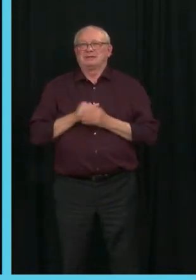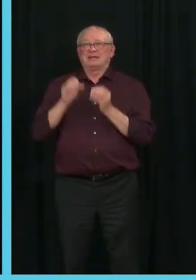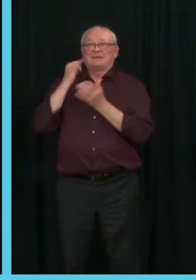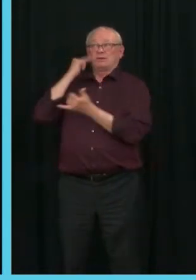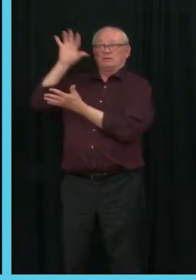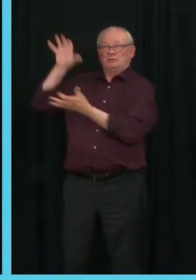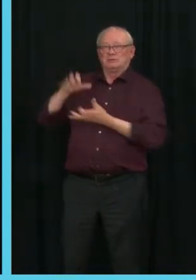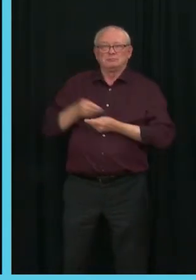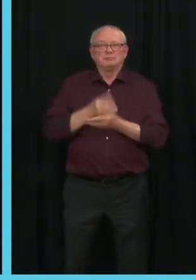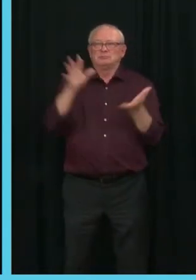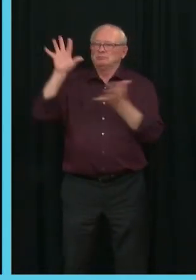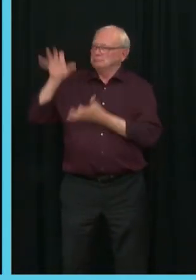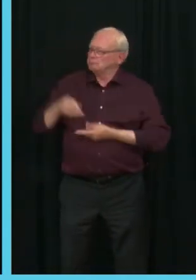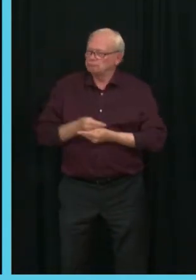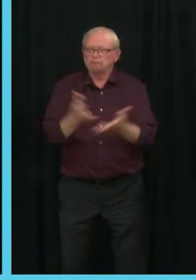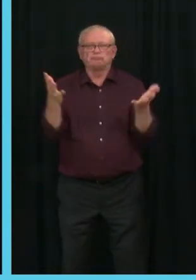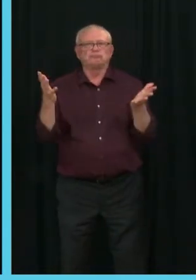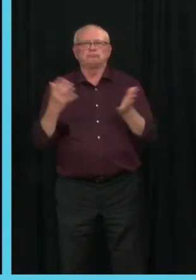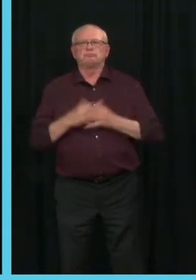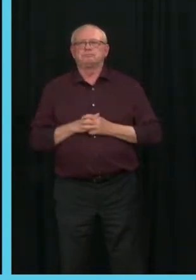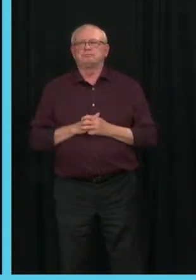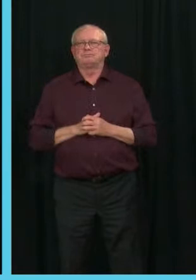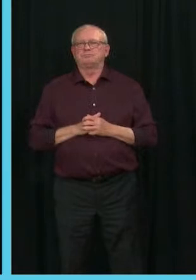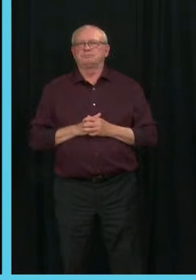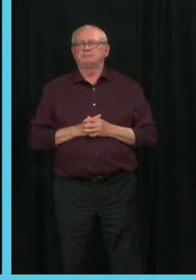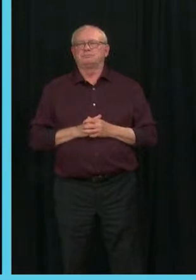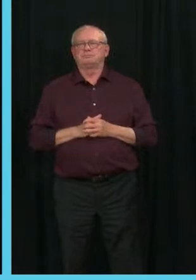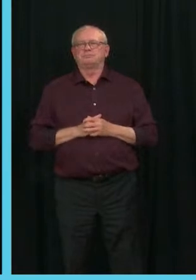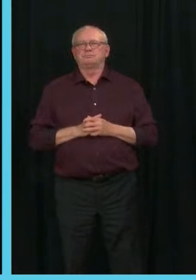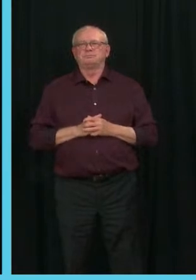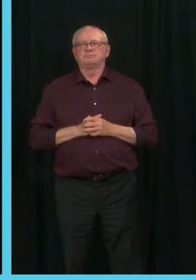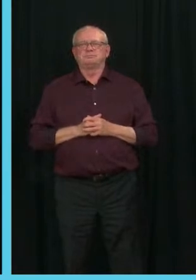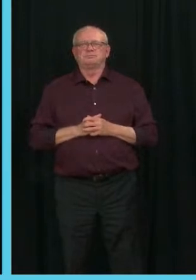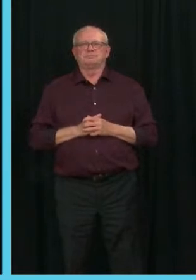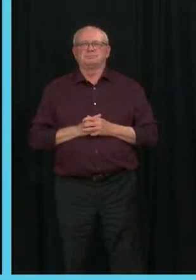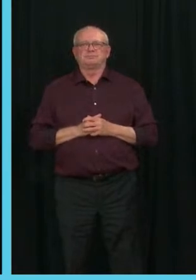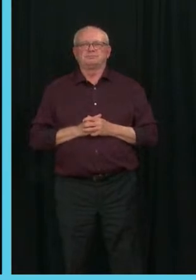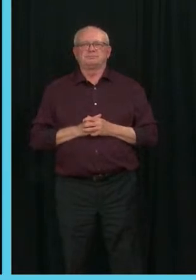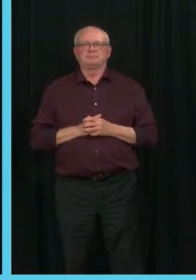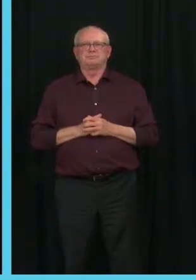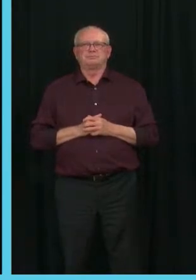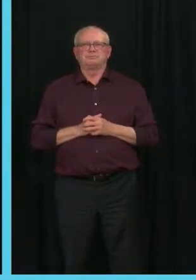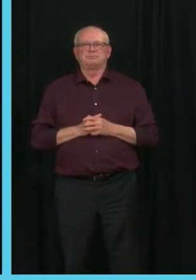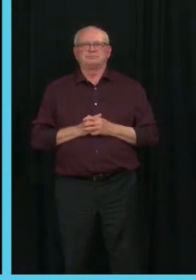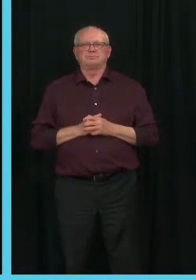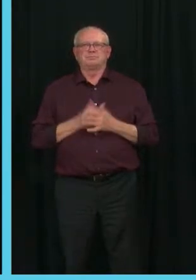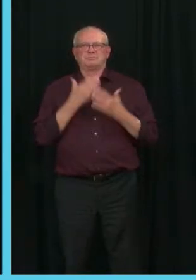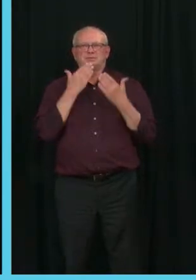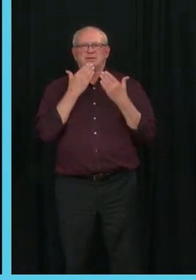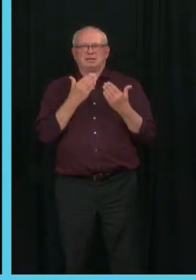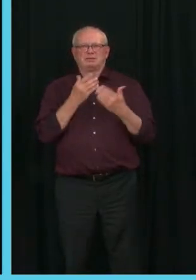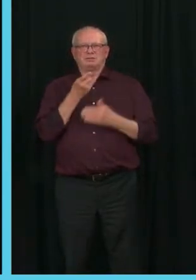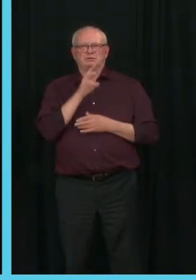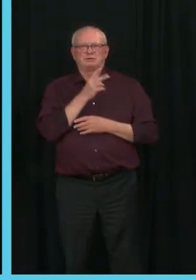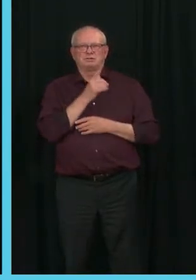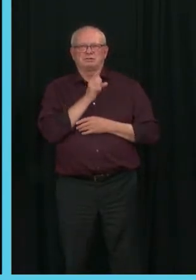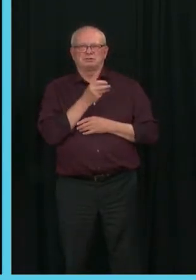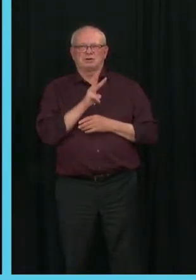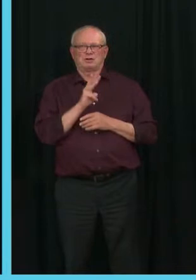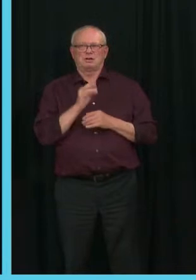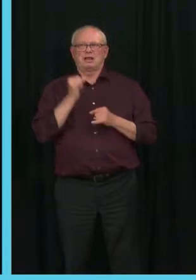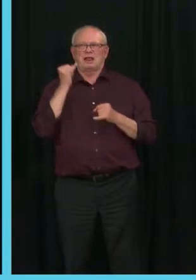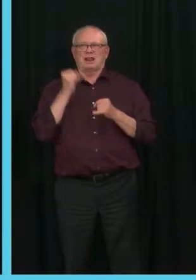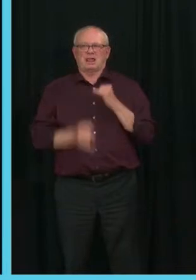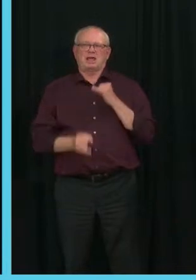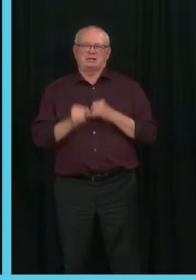Albertans second doses as quickly as incoming supply permits. Right, thank you, Dr. Hinshaw. Operator, can you please put through our final caller